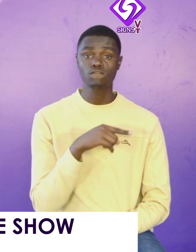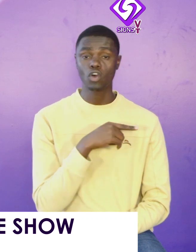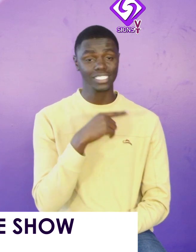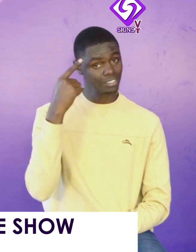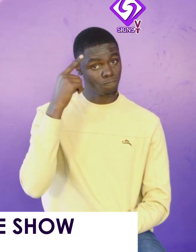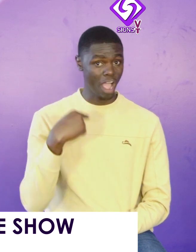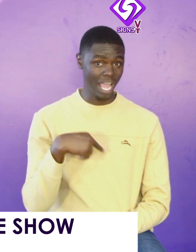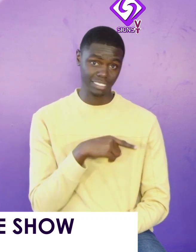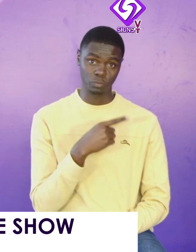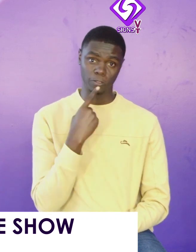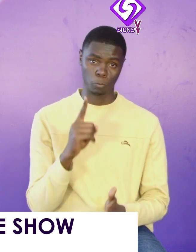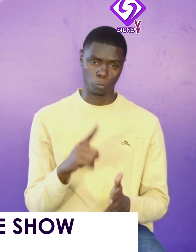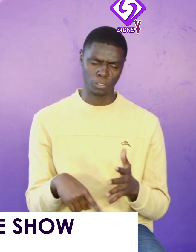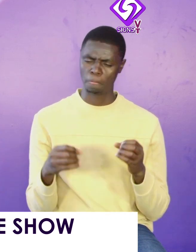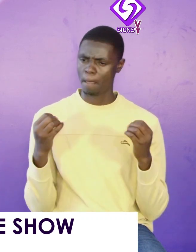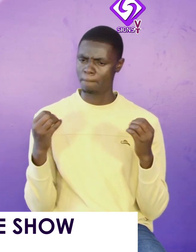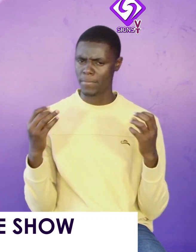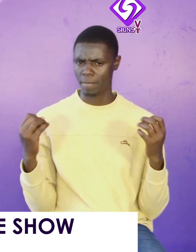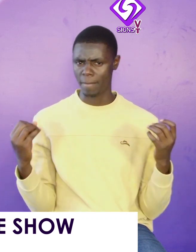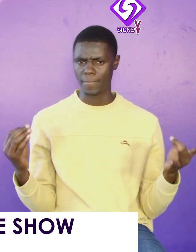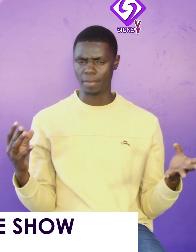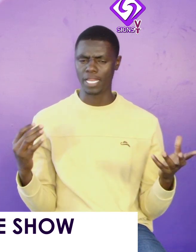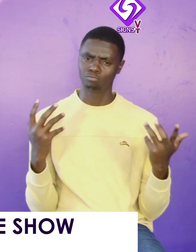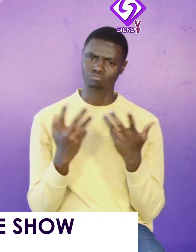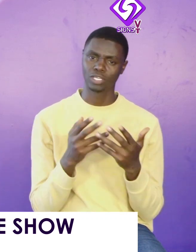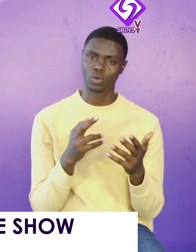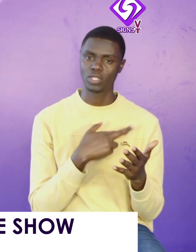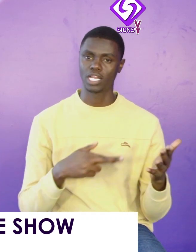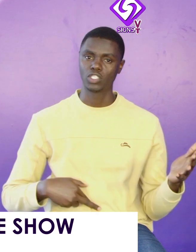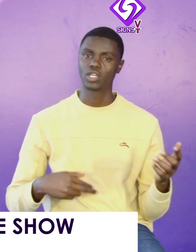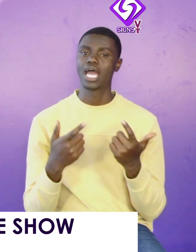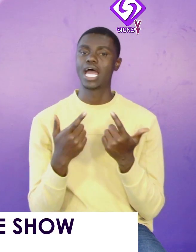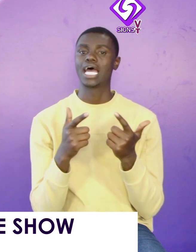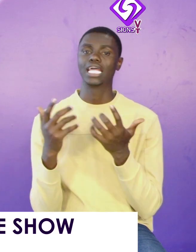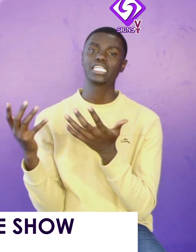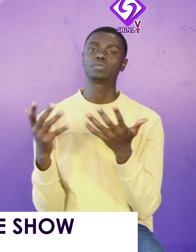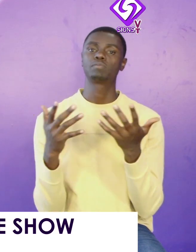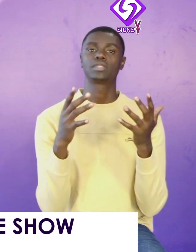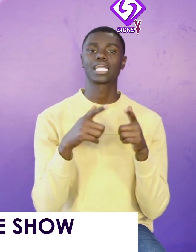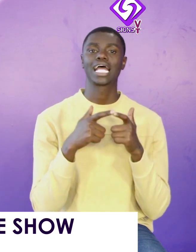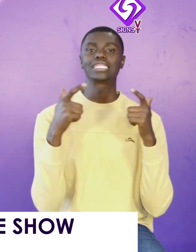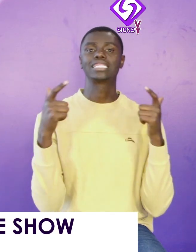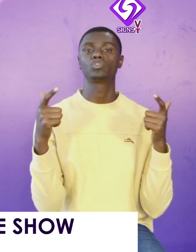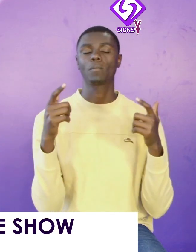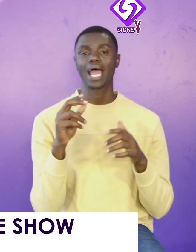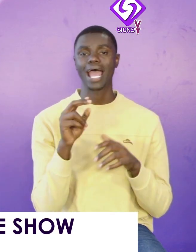say, since many of us are religious, let us bring the supernatural to the